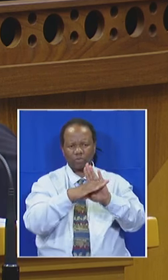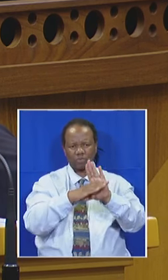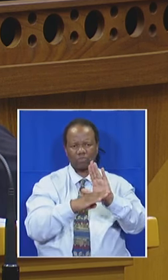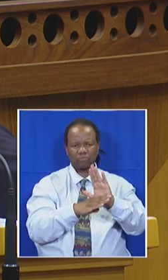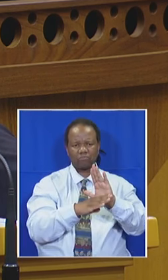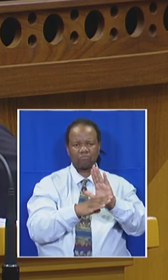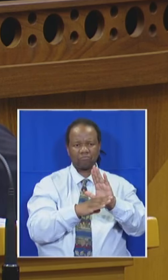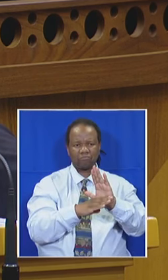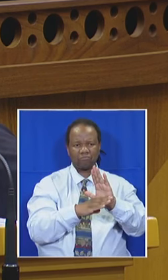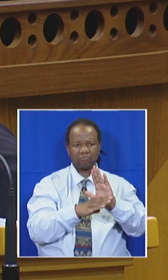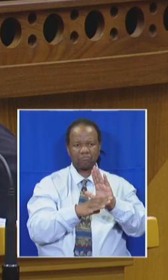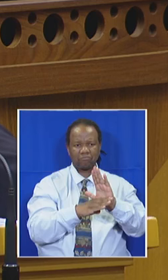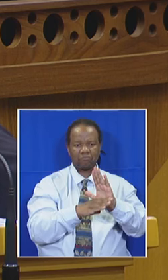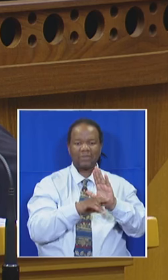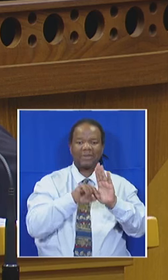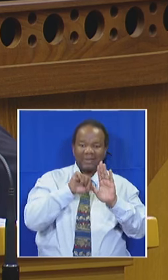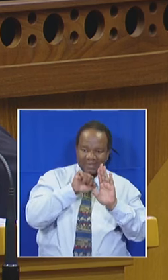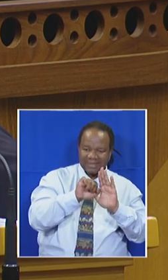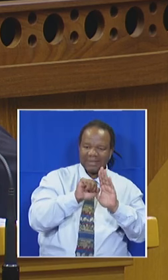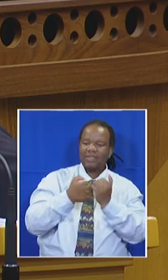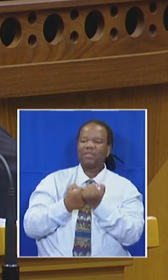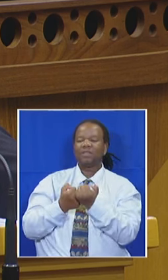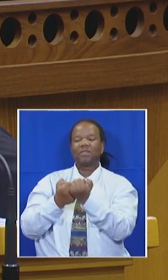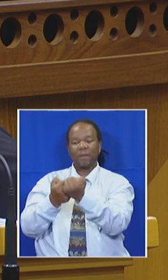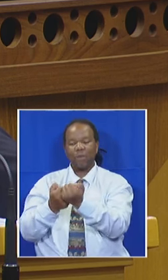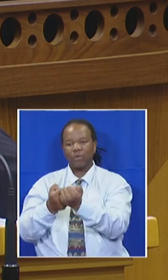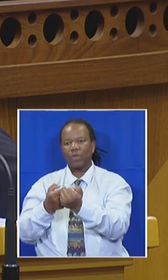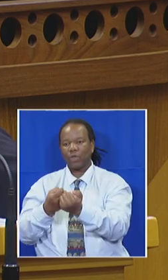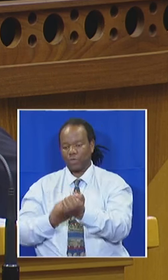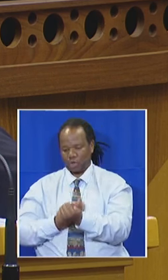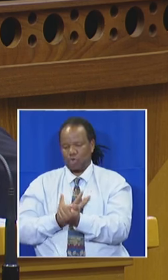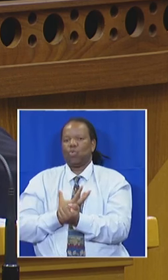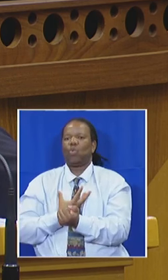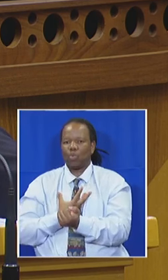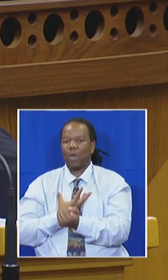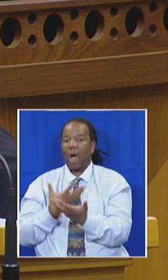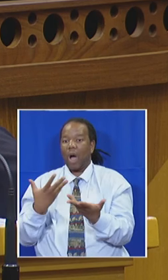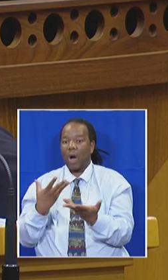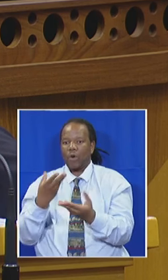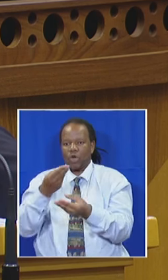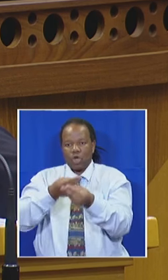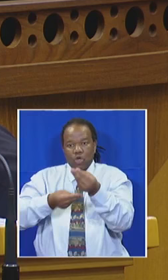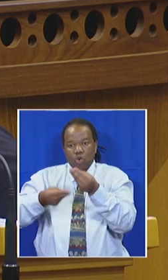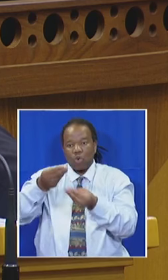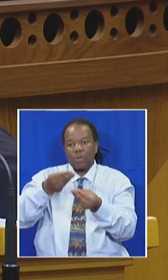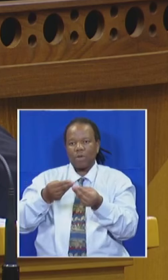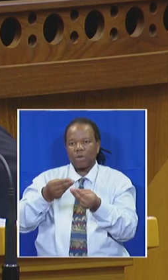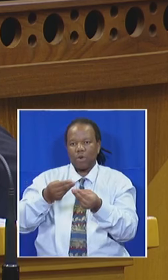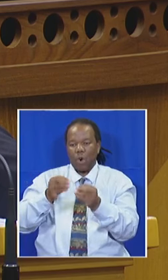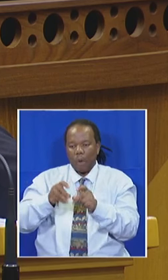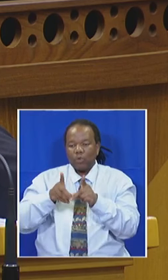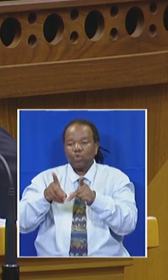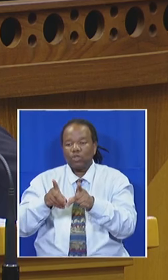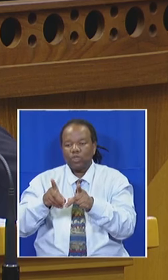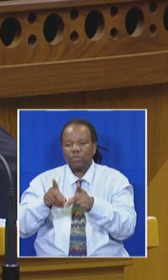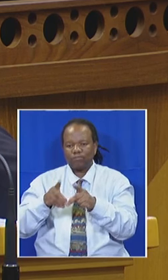youth through the creation of economic opportunities to ensure that they are